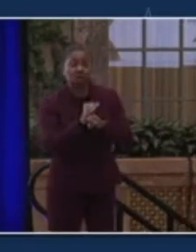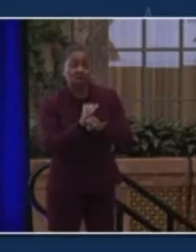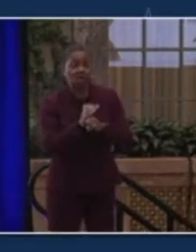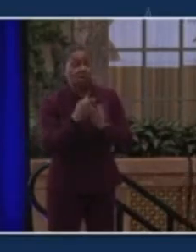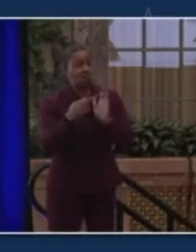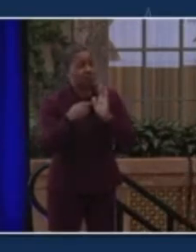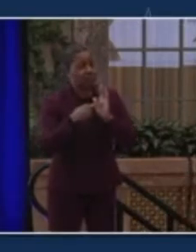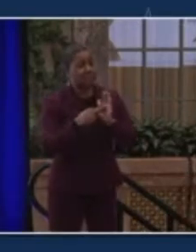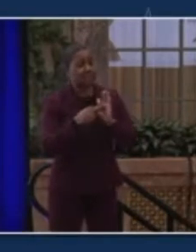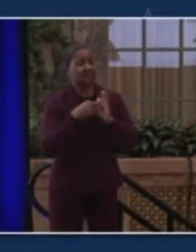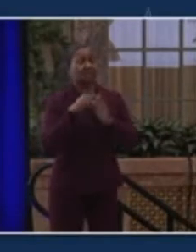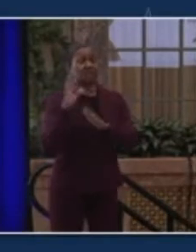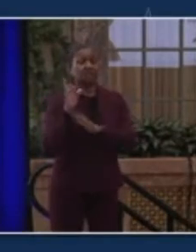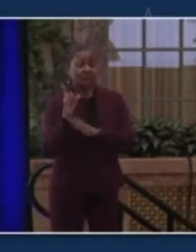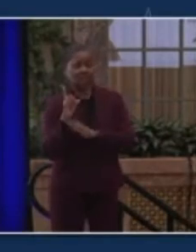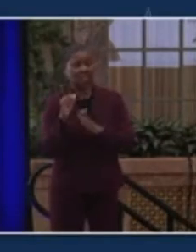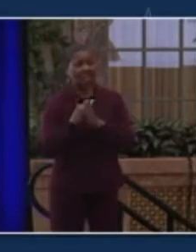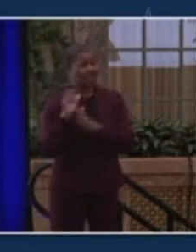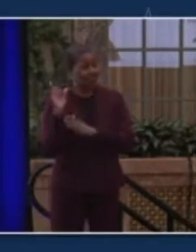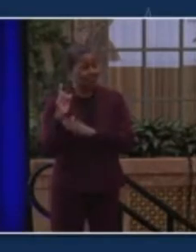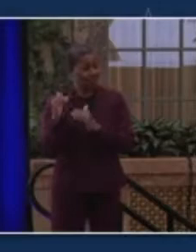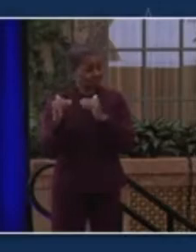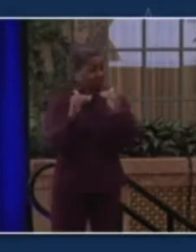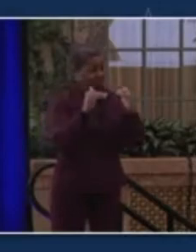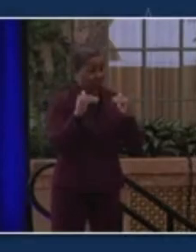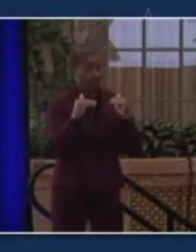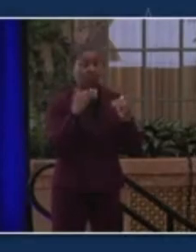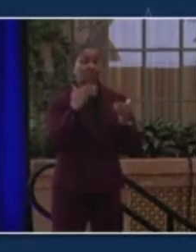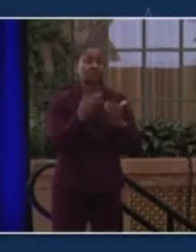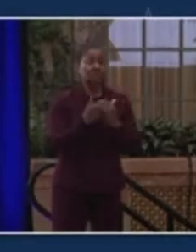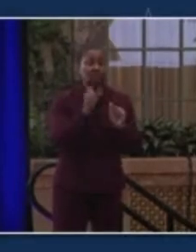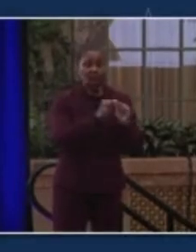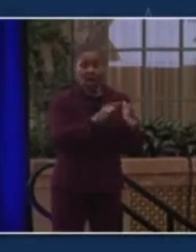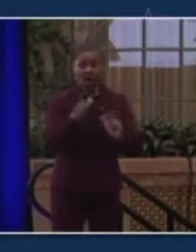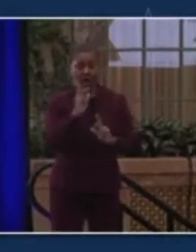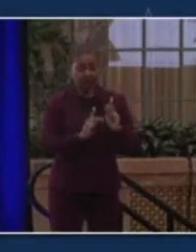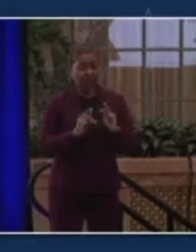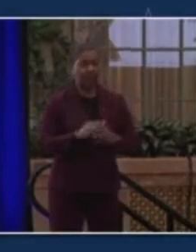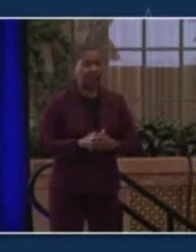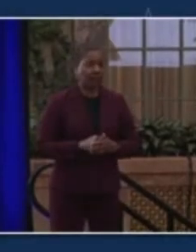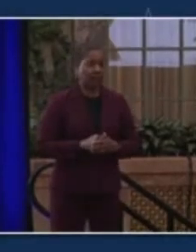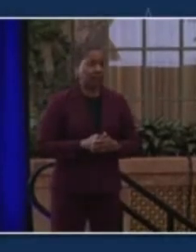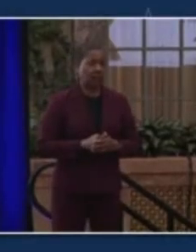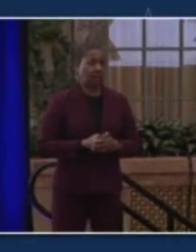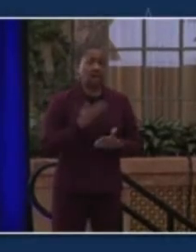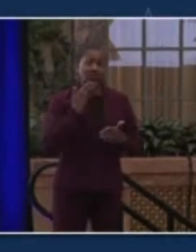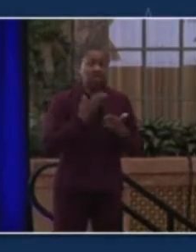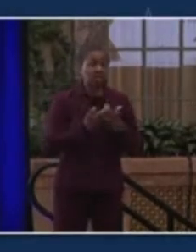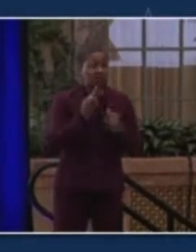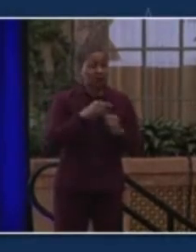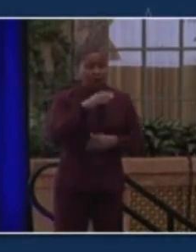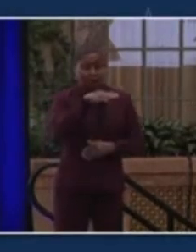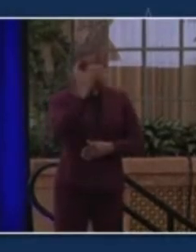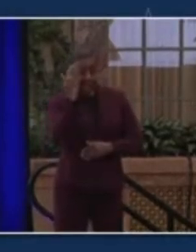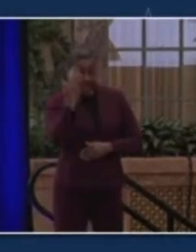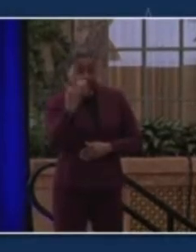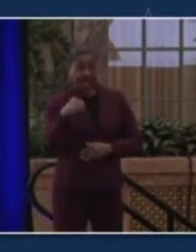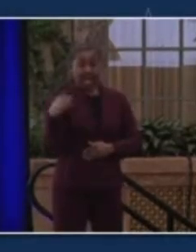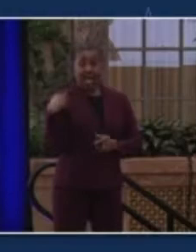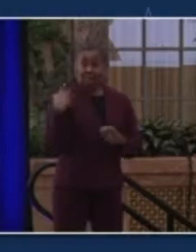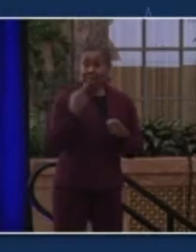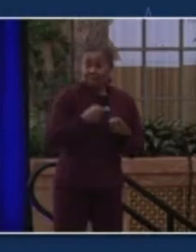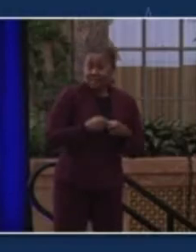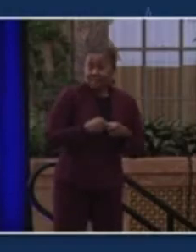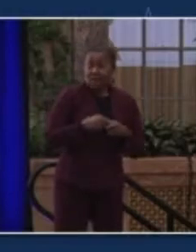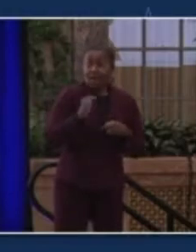representative democracy. And that democracy was good for all people. It was good for Black and Latino